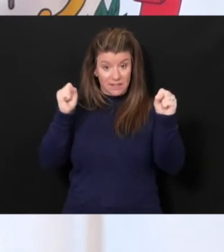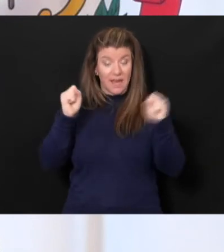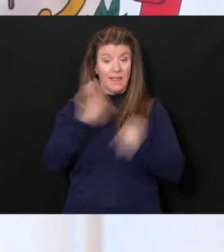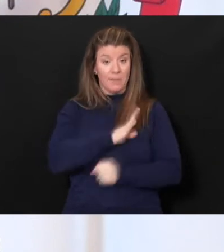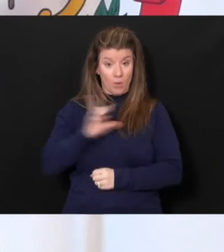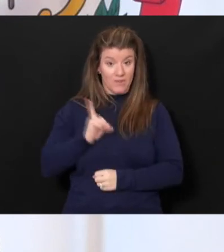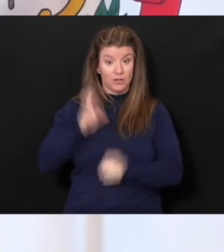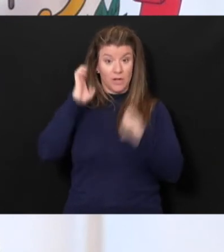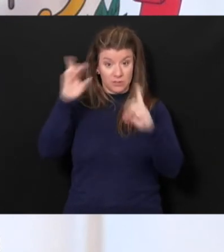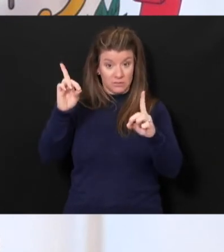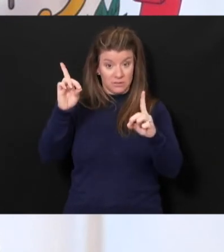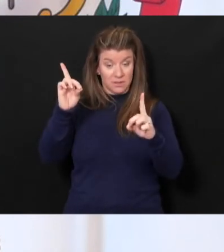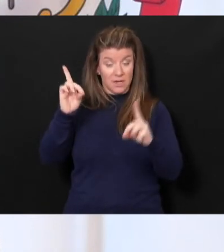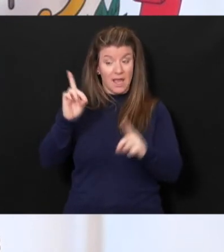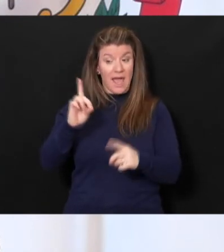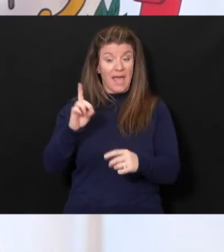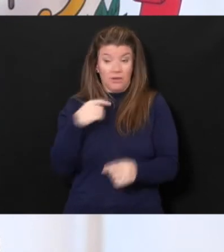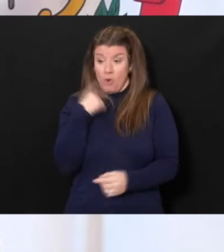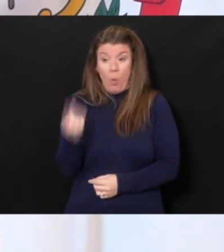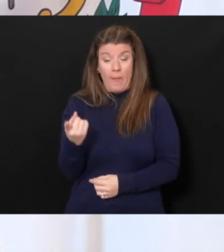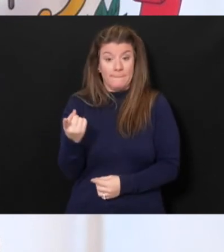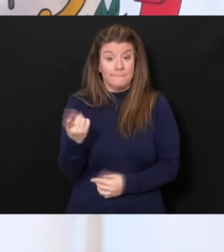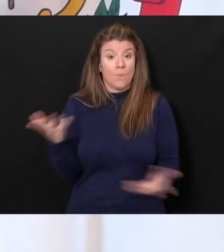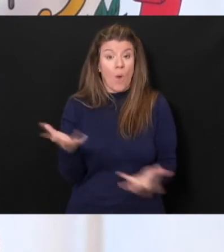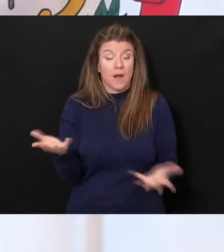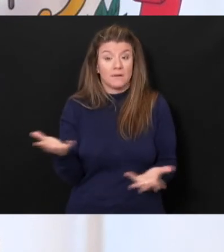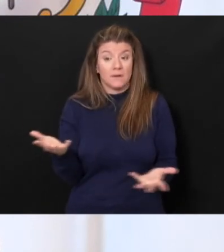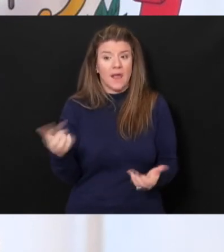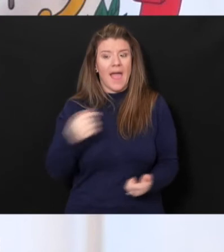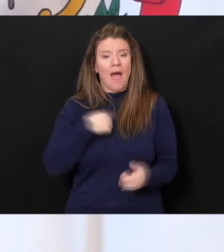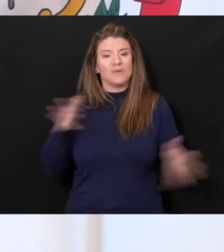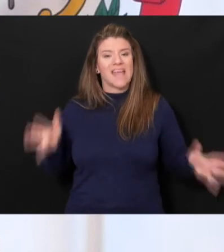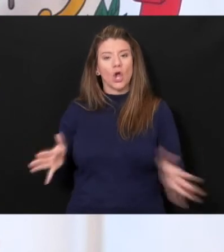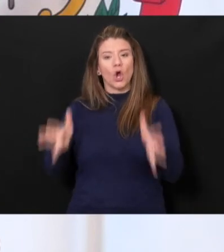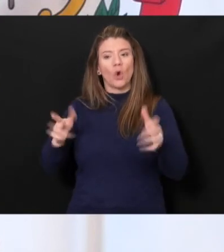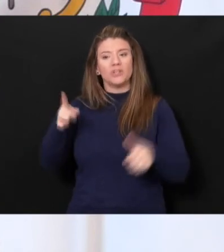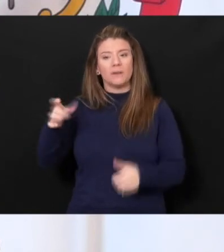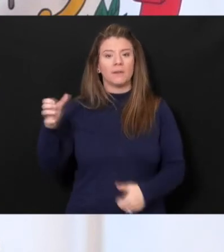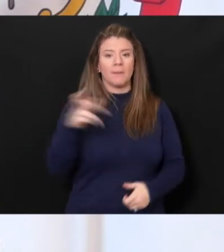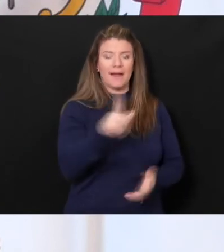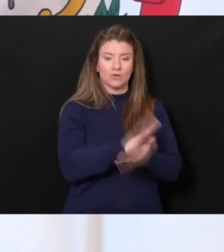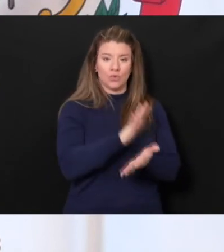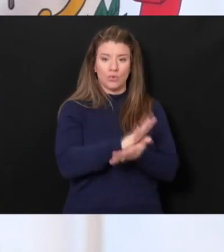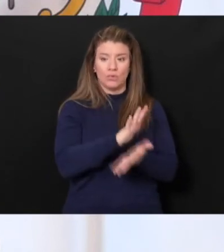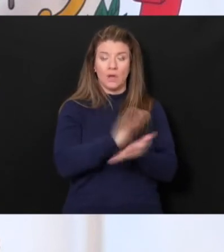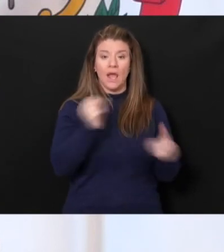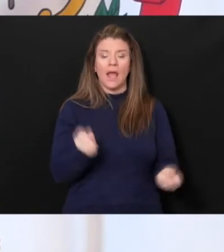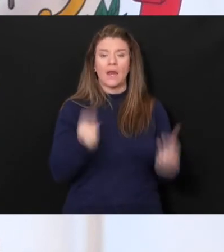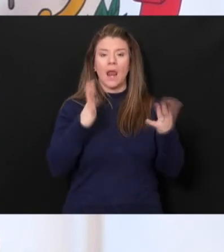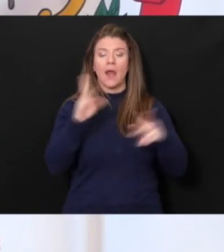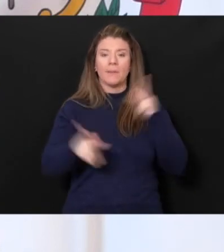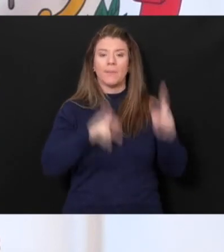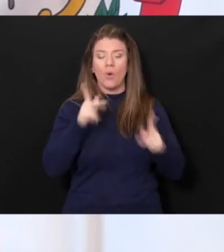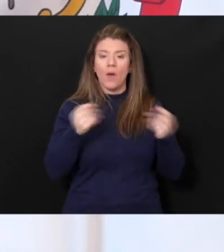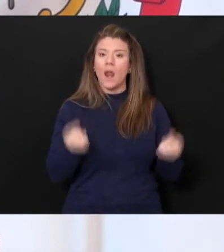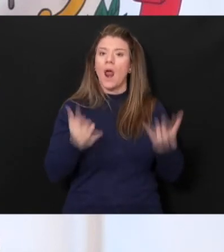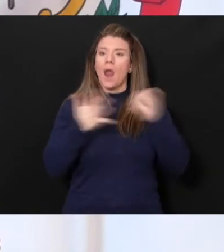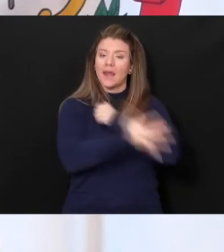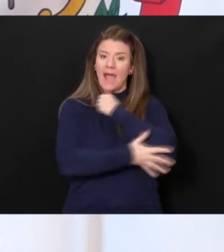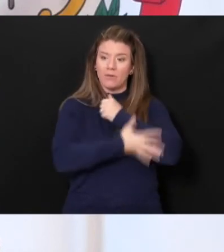board, and basically said this, that, I was encouraging them to get back into school, and a lot of counties